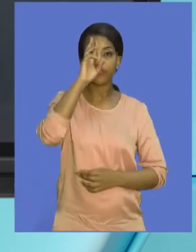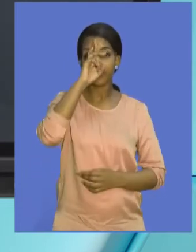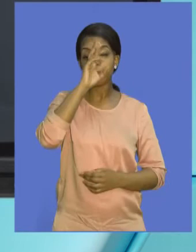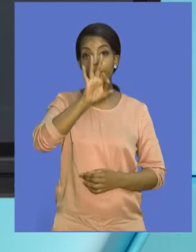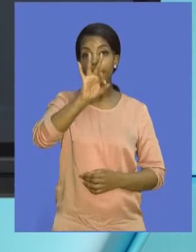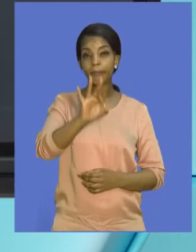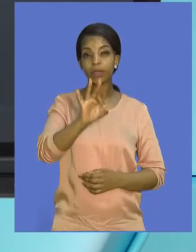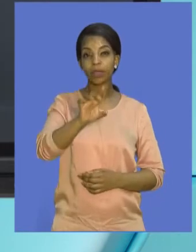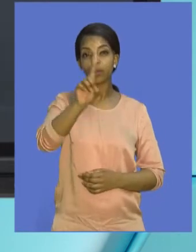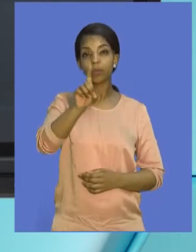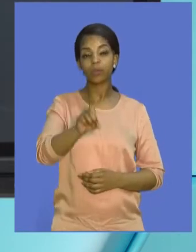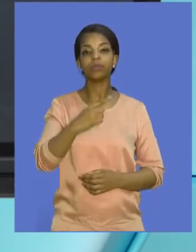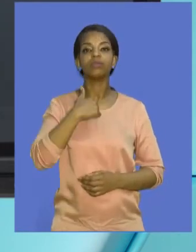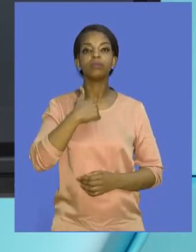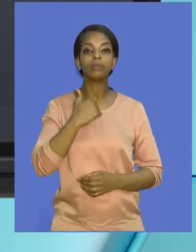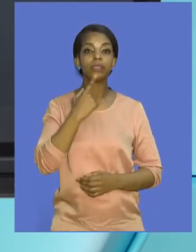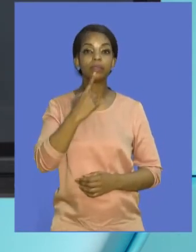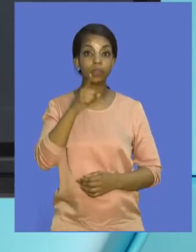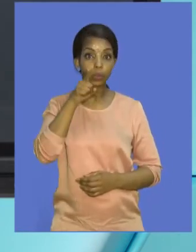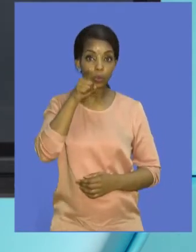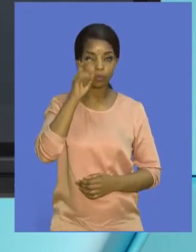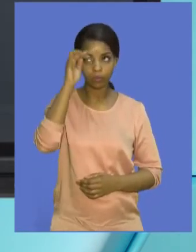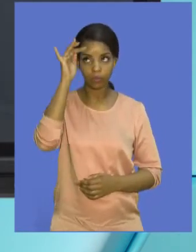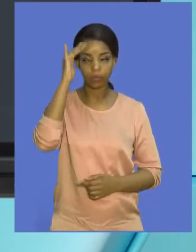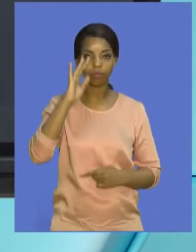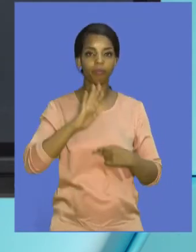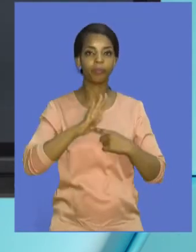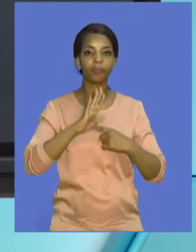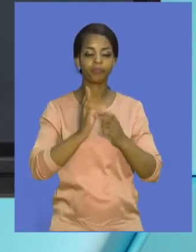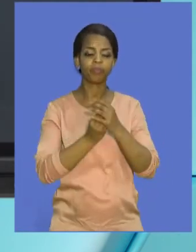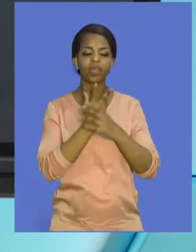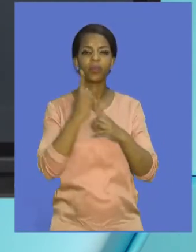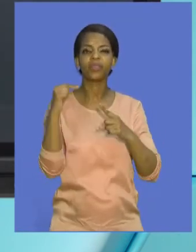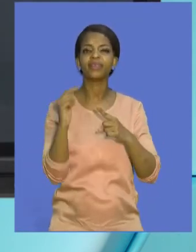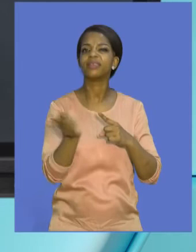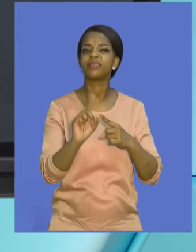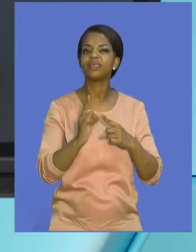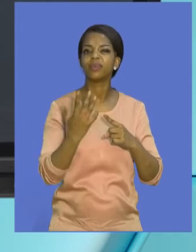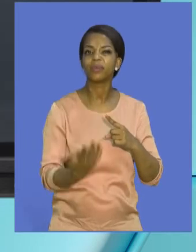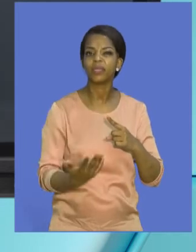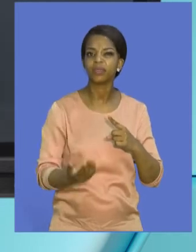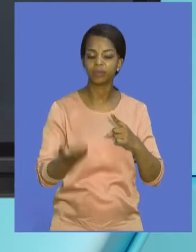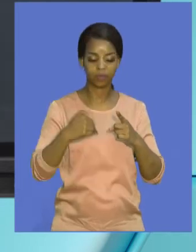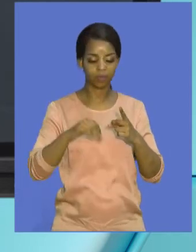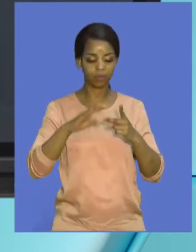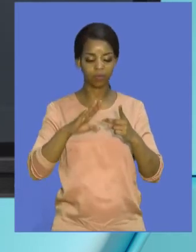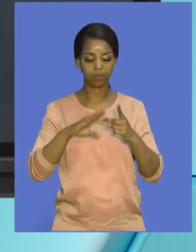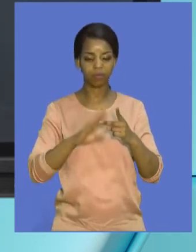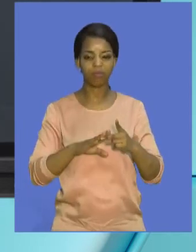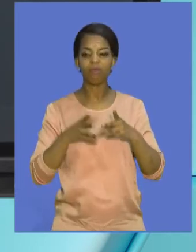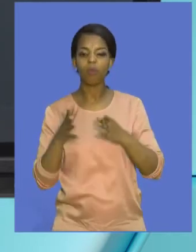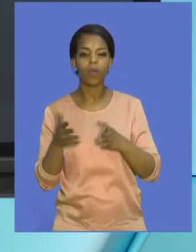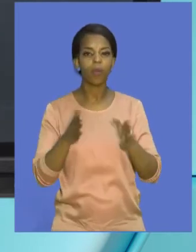about. Describing growth, what is growth? Number two, describing growth in words. Number